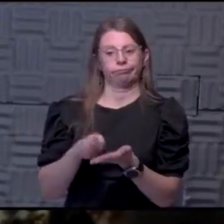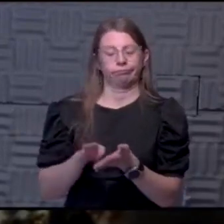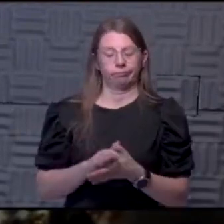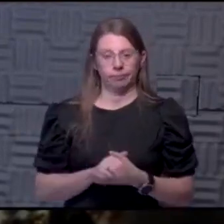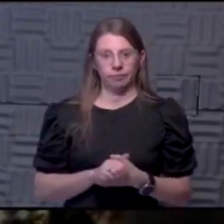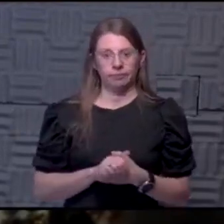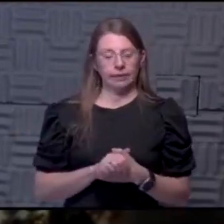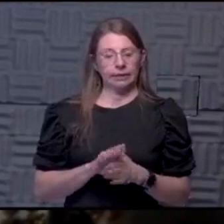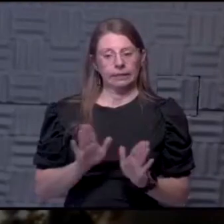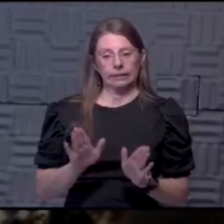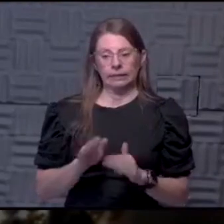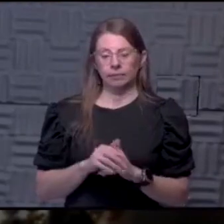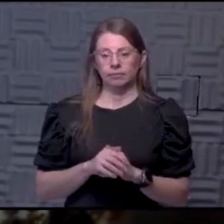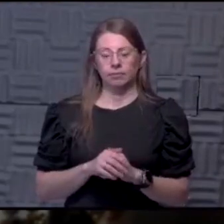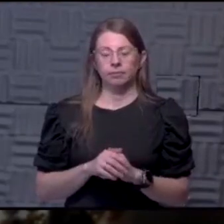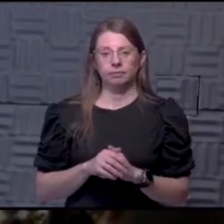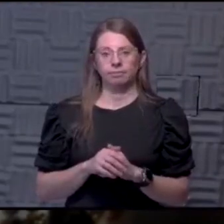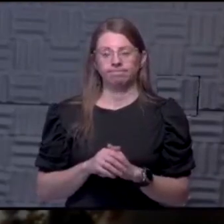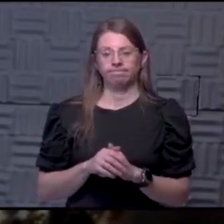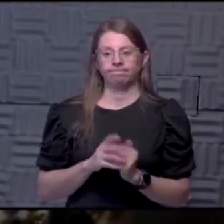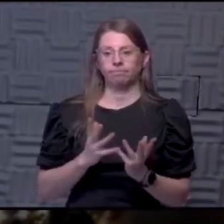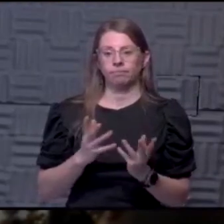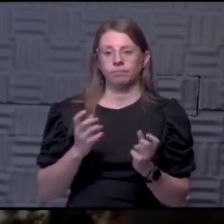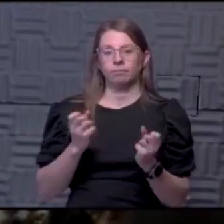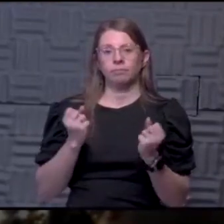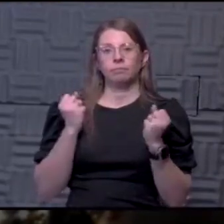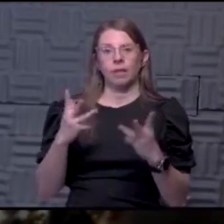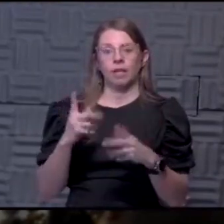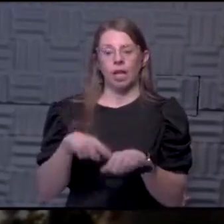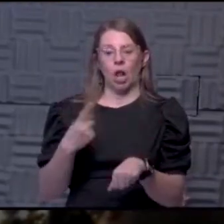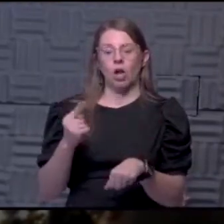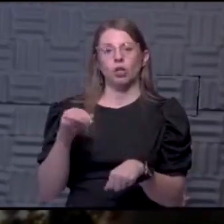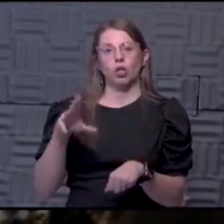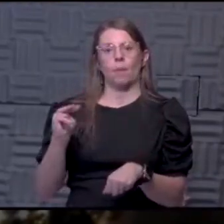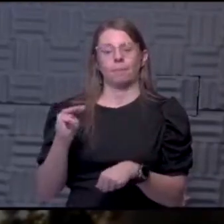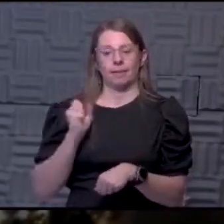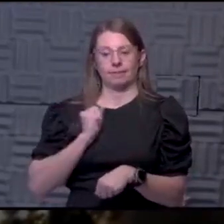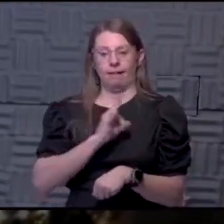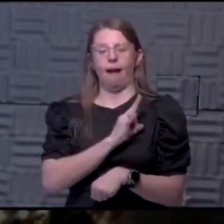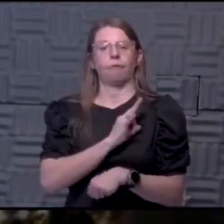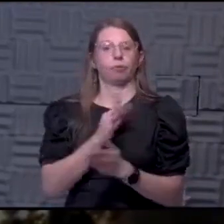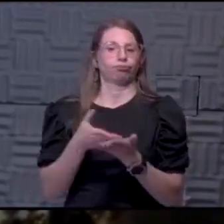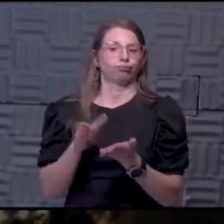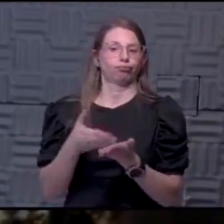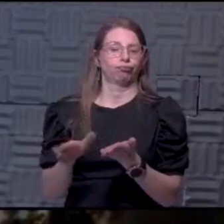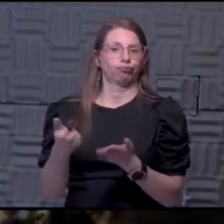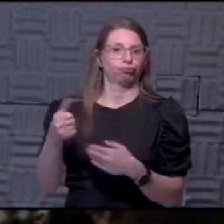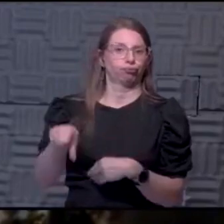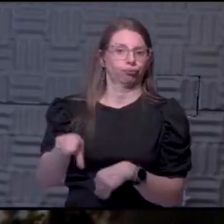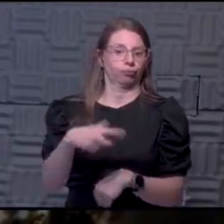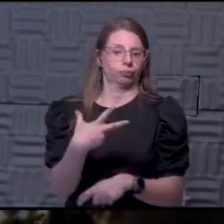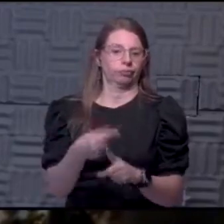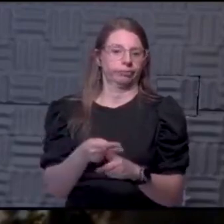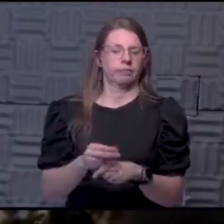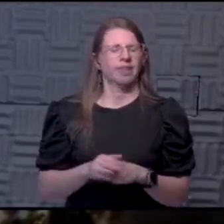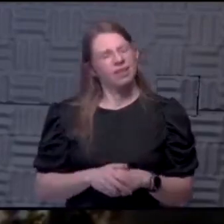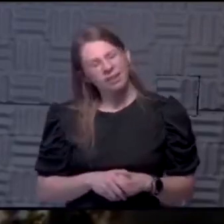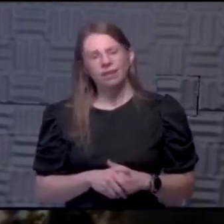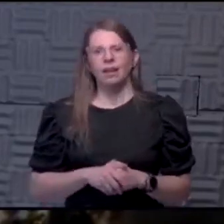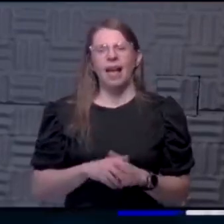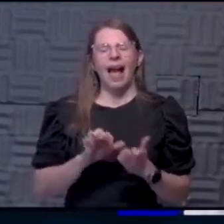very ill-advisedly, in my opinion, a lot of long-term care facilities staff are choosing to not be vaccinated.